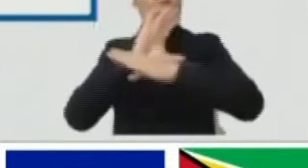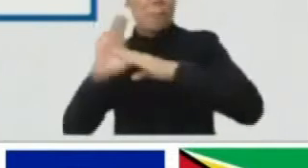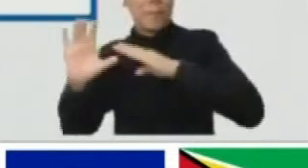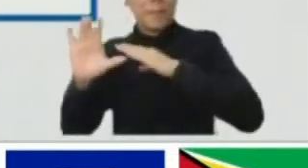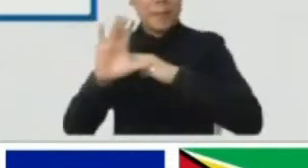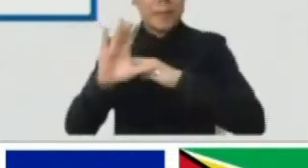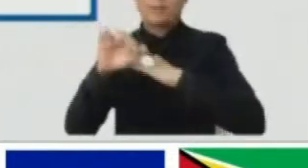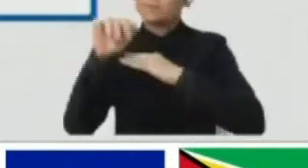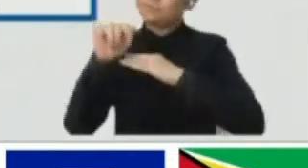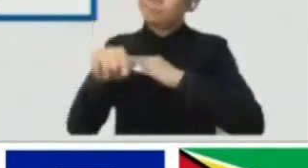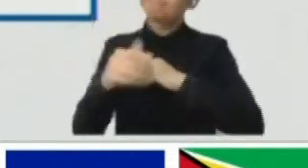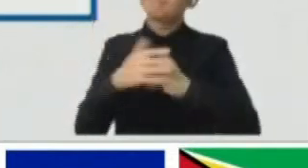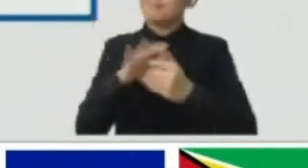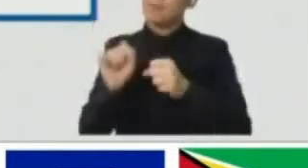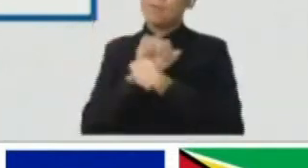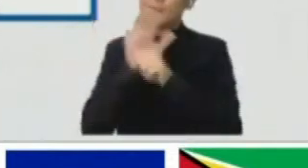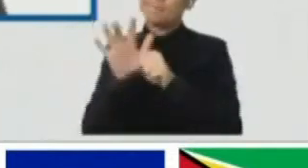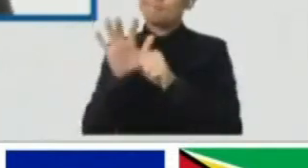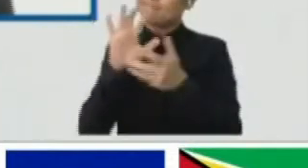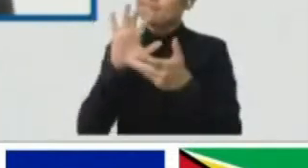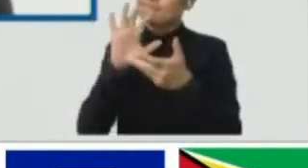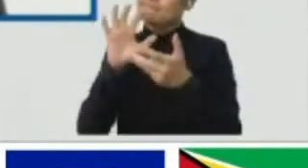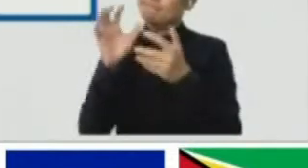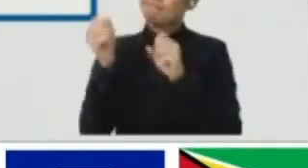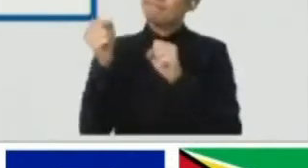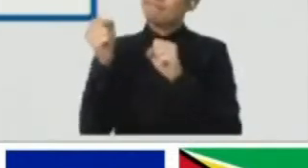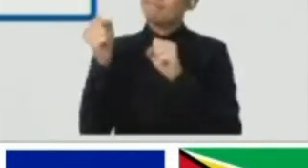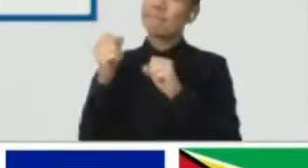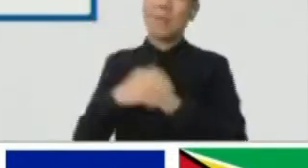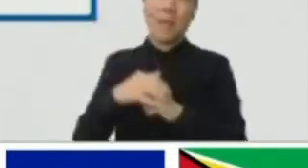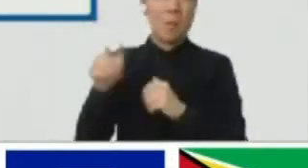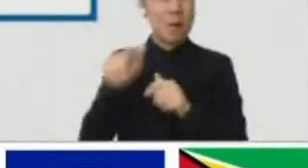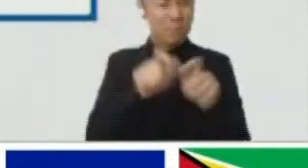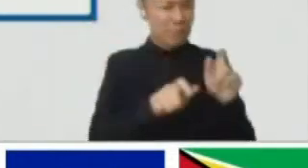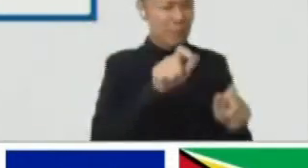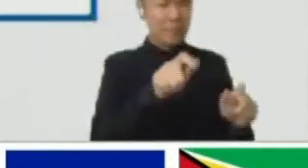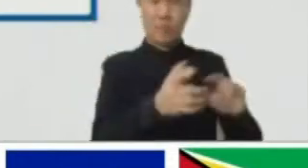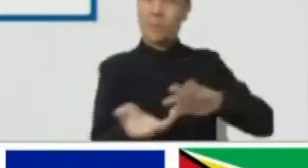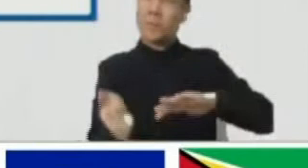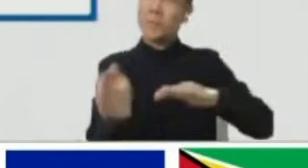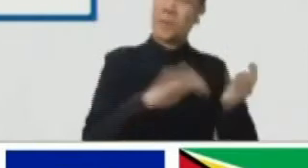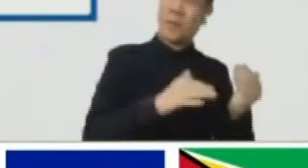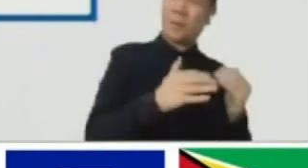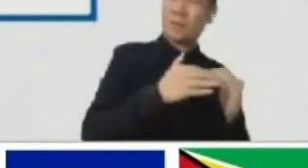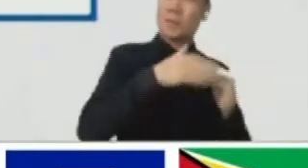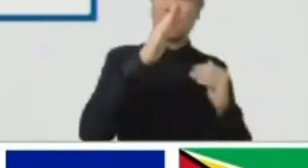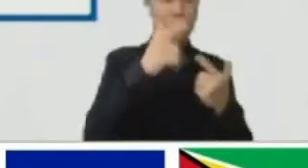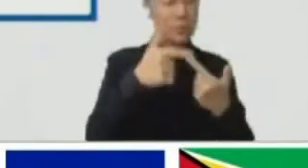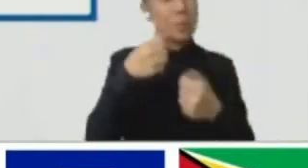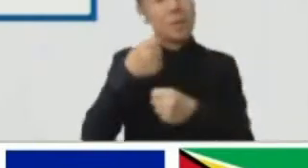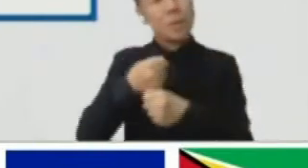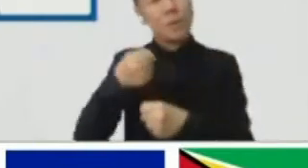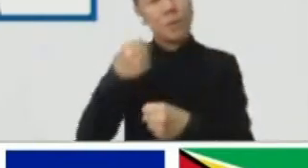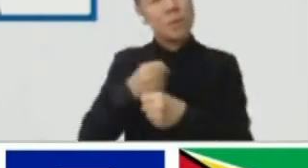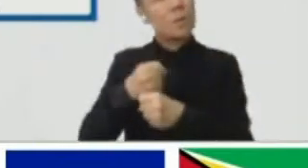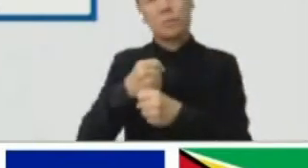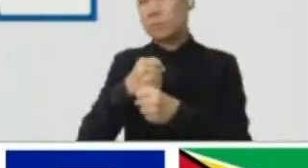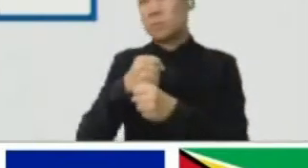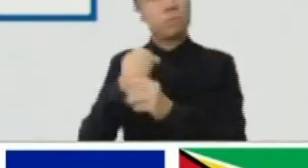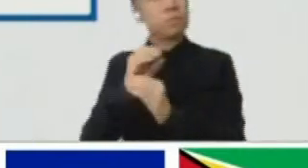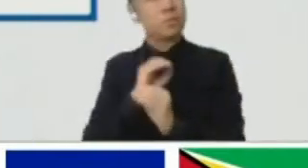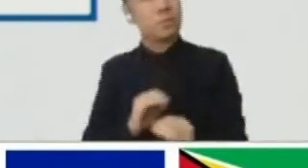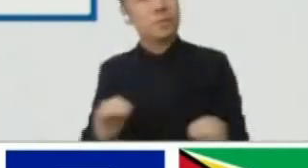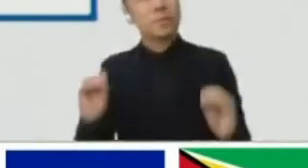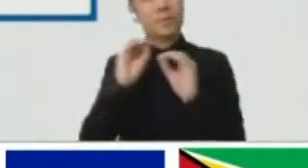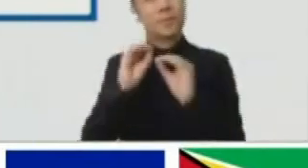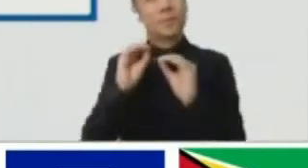the pandemic in terms of not only mortality, but economy, jobs, and the impact on education. Against this